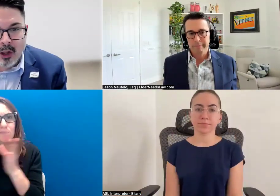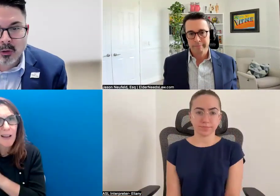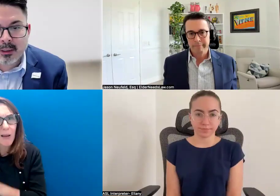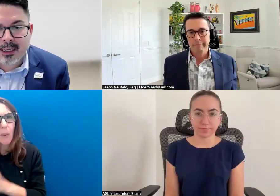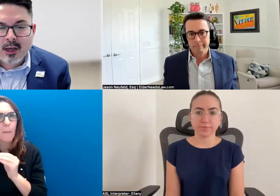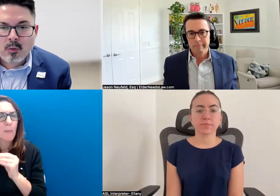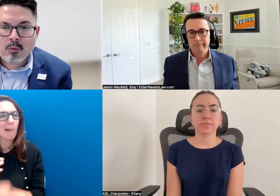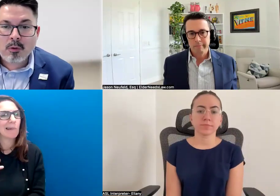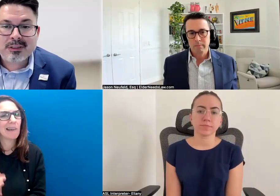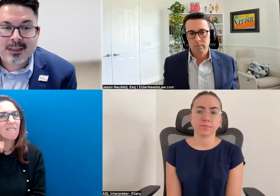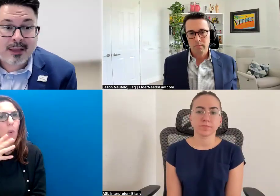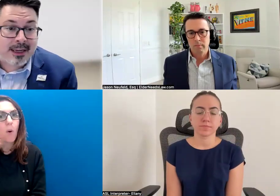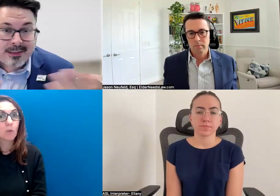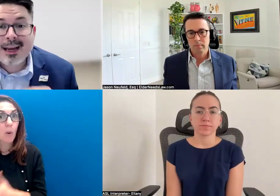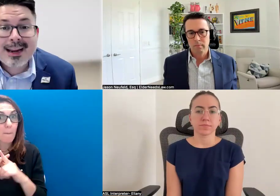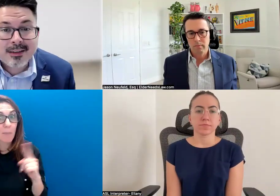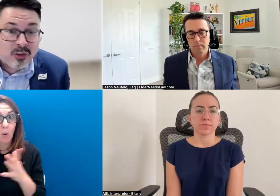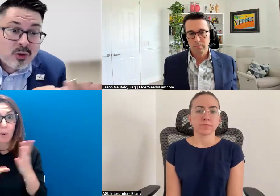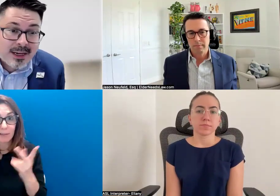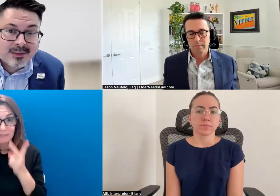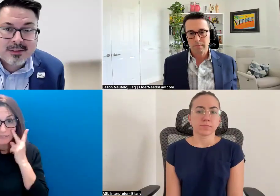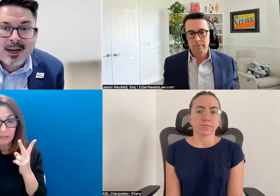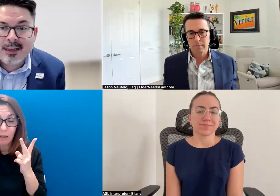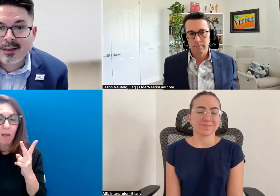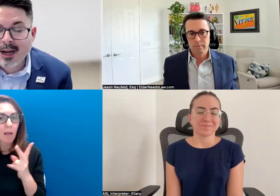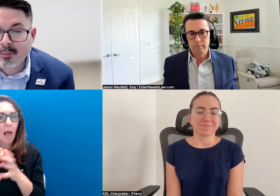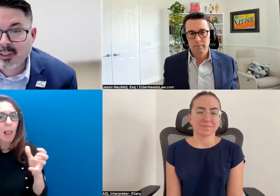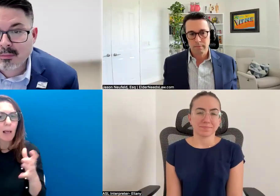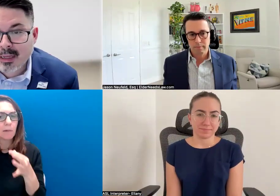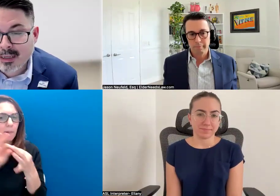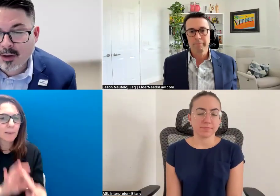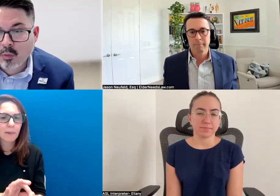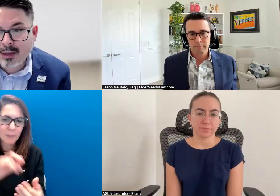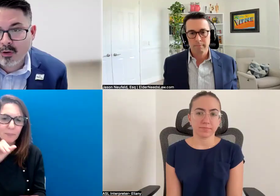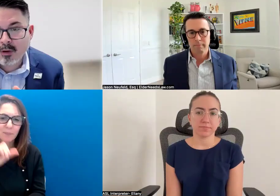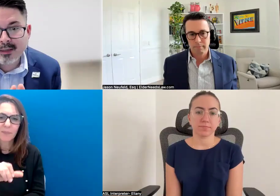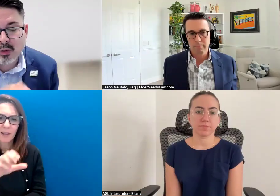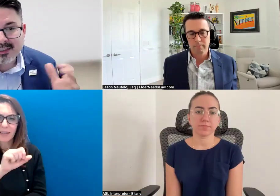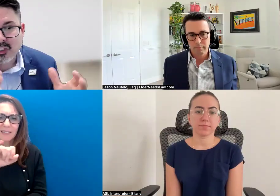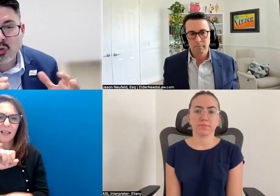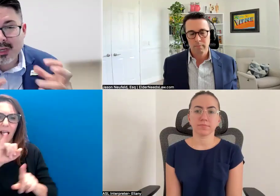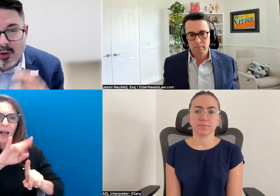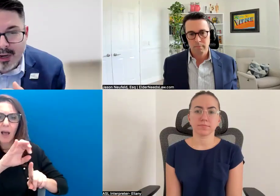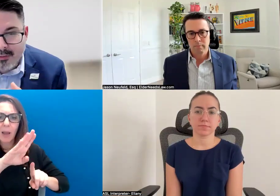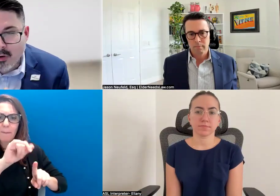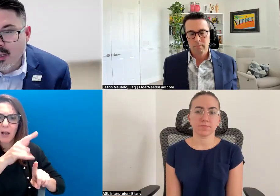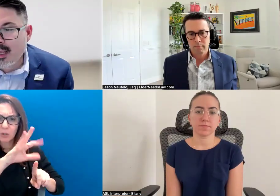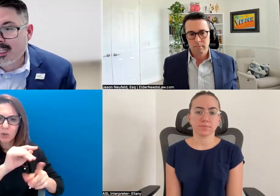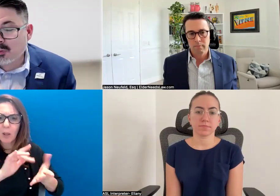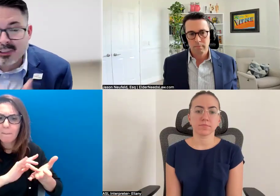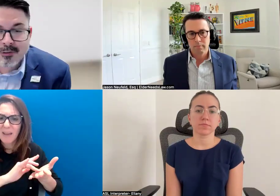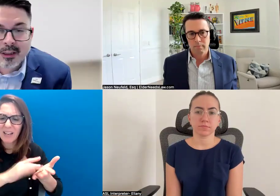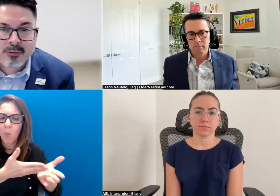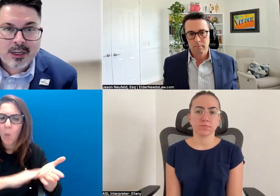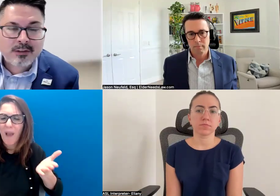more elderly. One we see a lot that is tied to SSI is the iBudget Medicaid waiver, right? So that's a unique waiver.